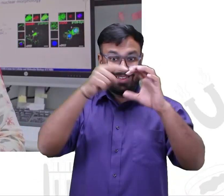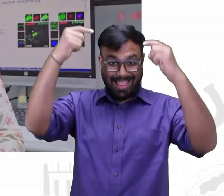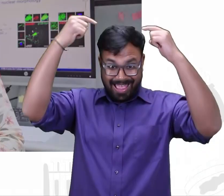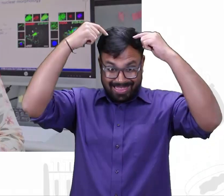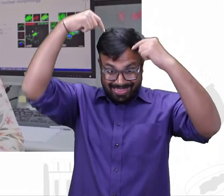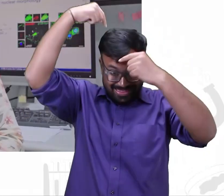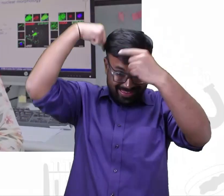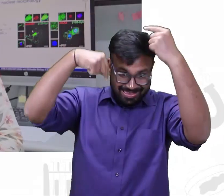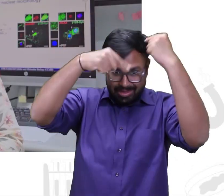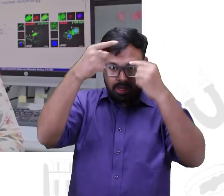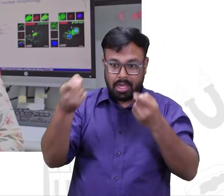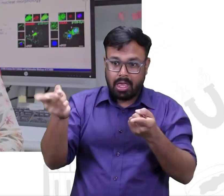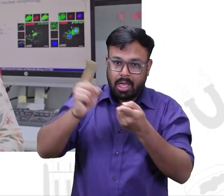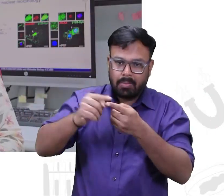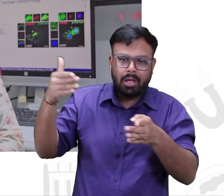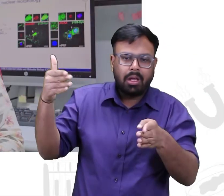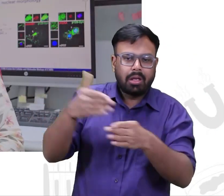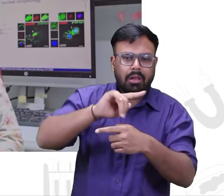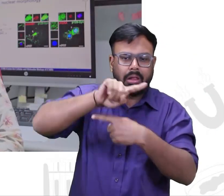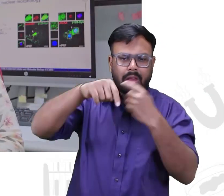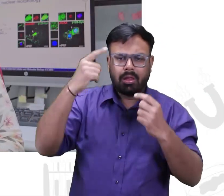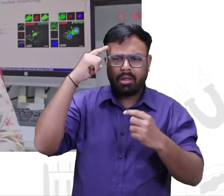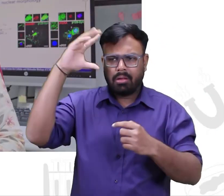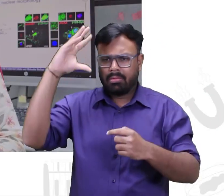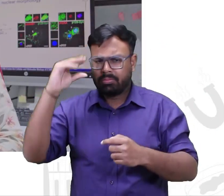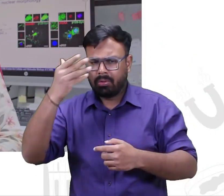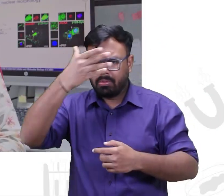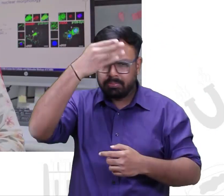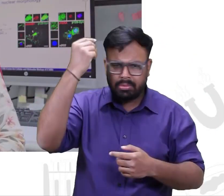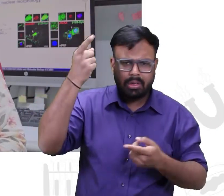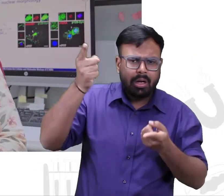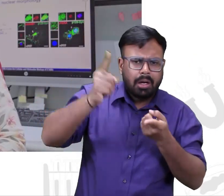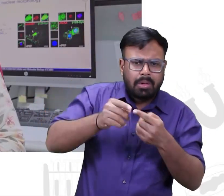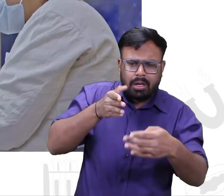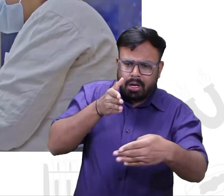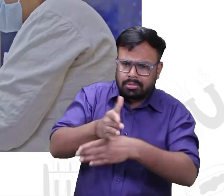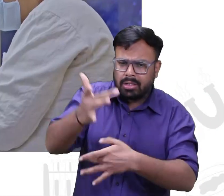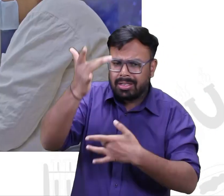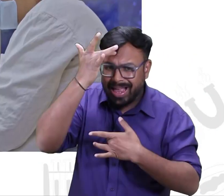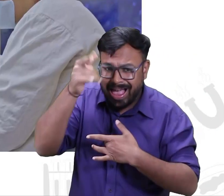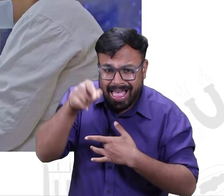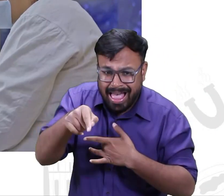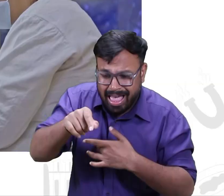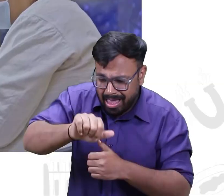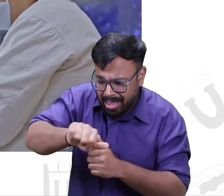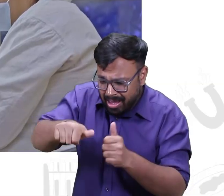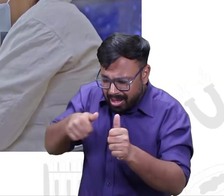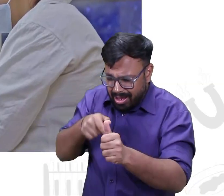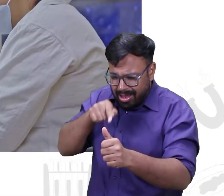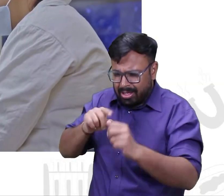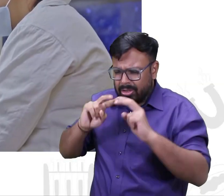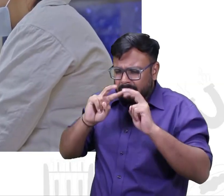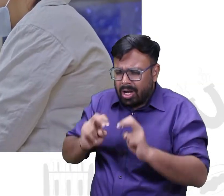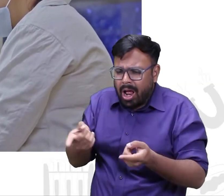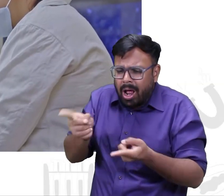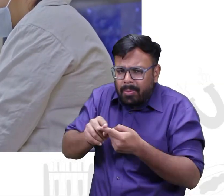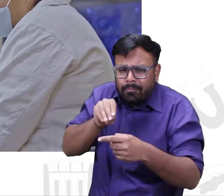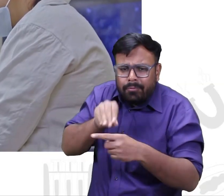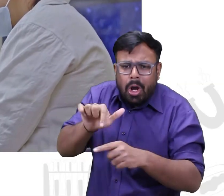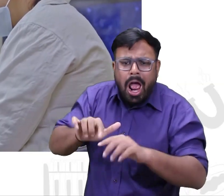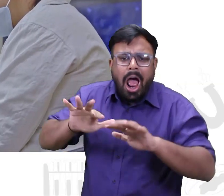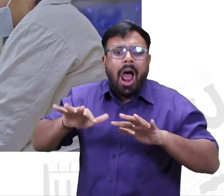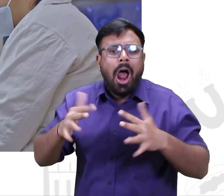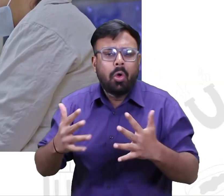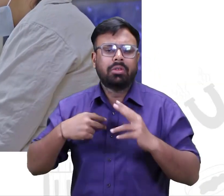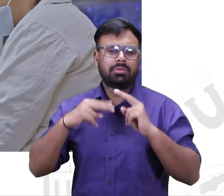of patient brains. So this neuron degenerates and therefore causes the disease. So here we are trying to understand how these